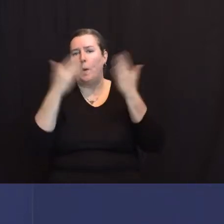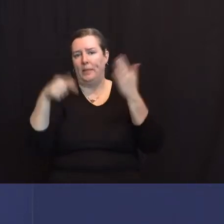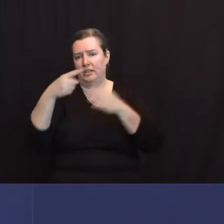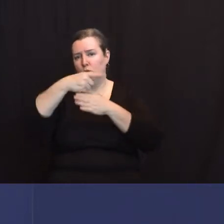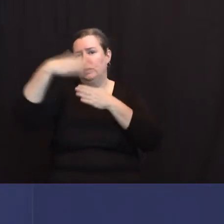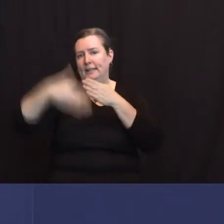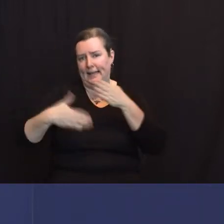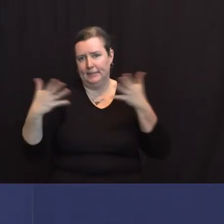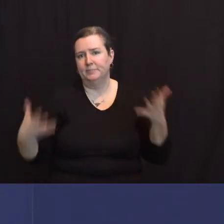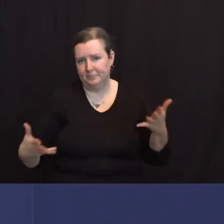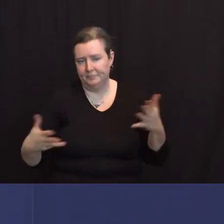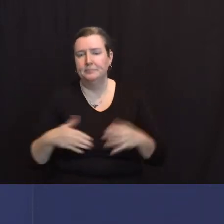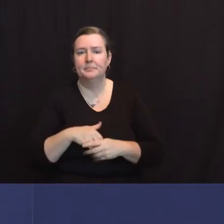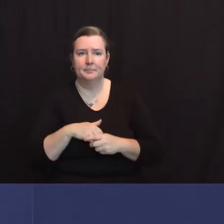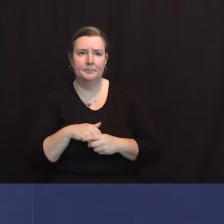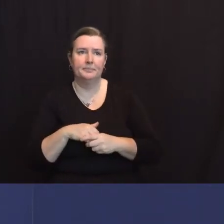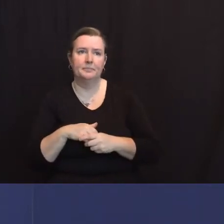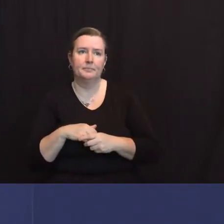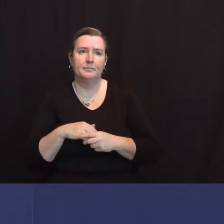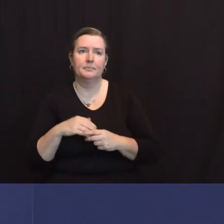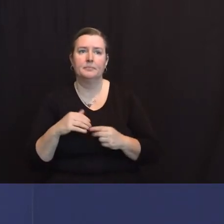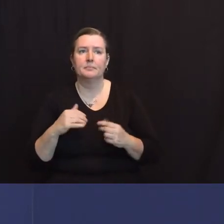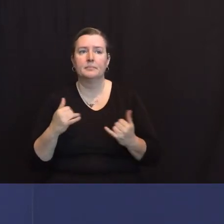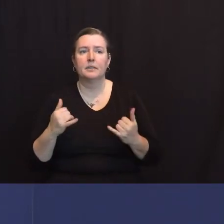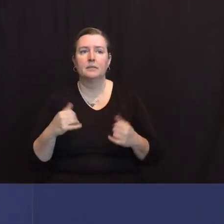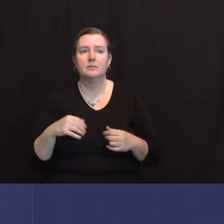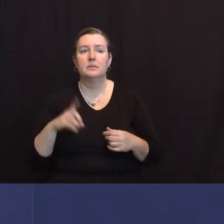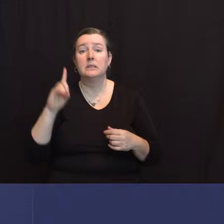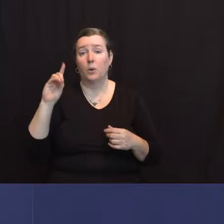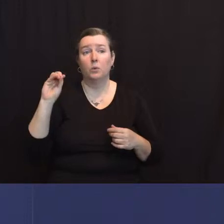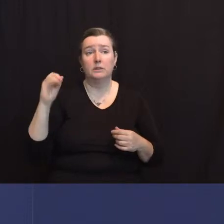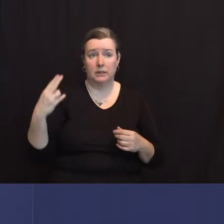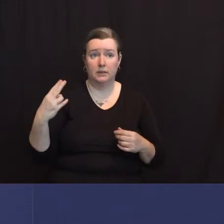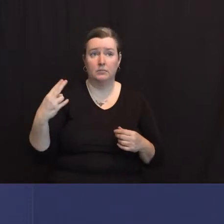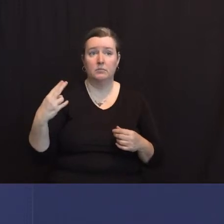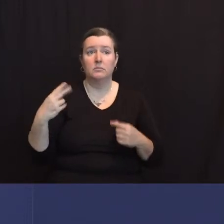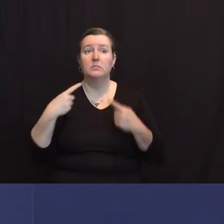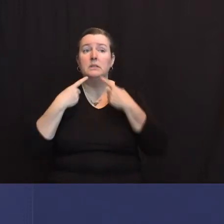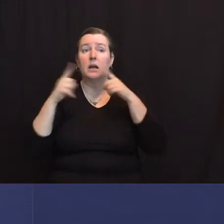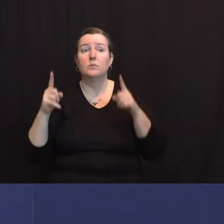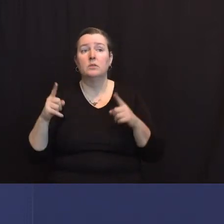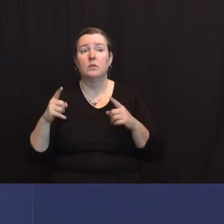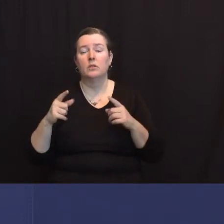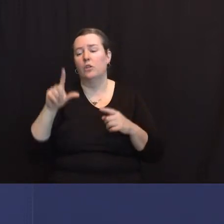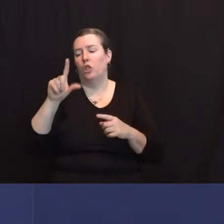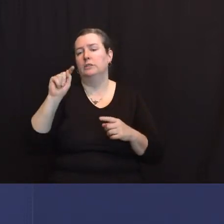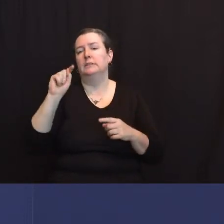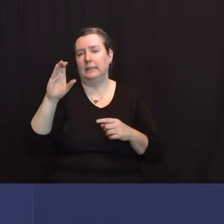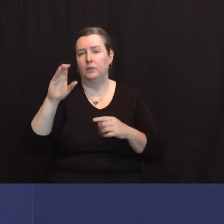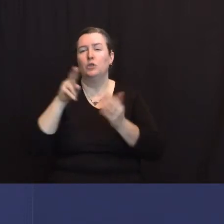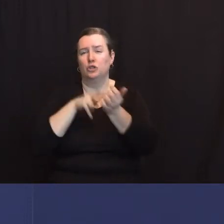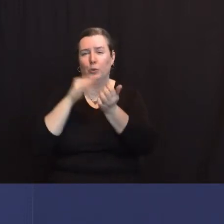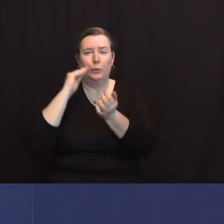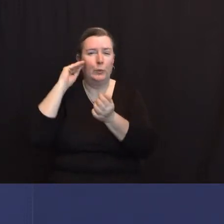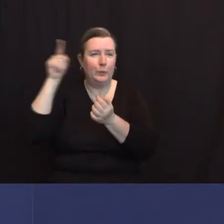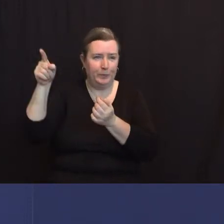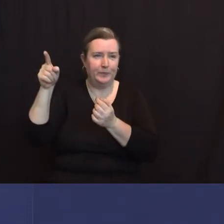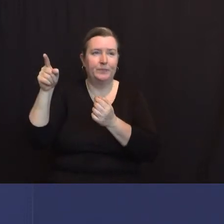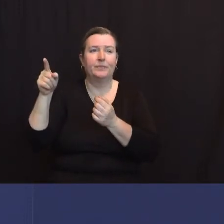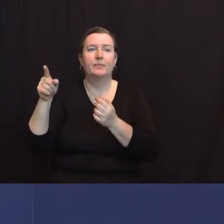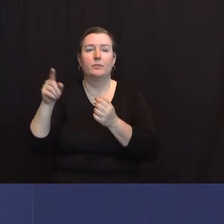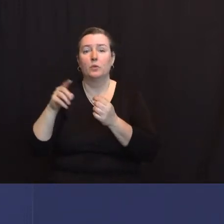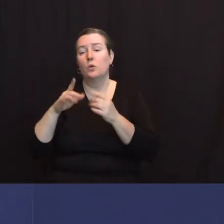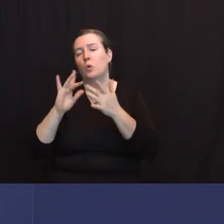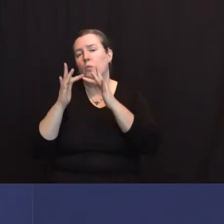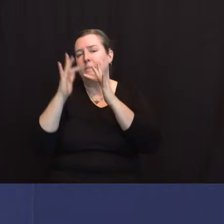Also today, the department is announcing a new long-term care webpage. The webpage features a user-friendly